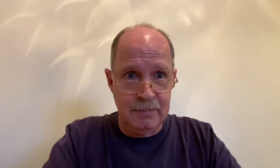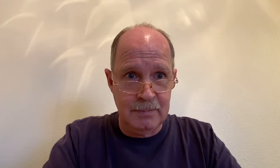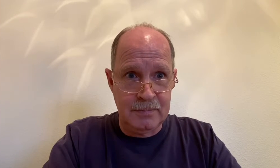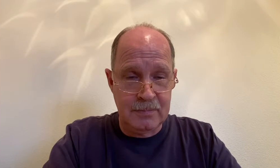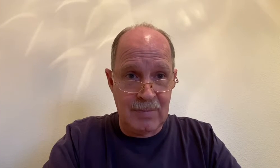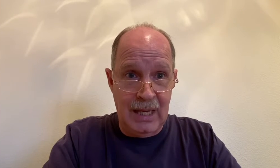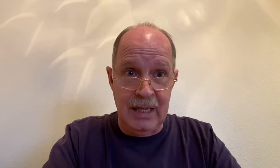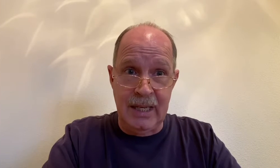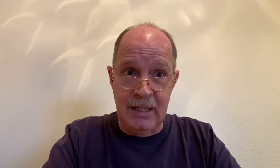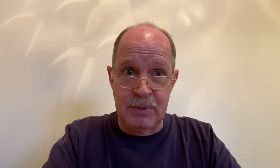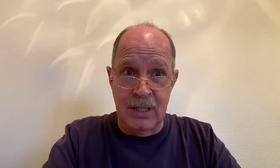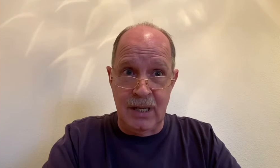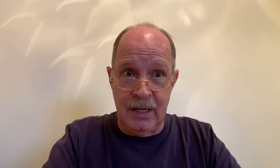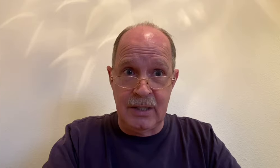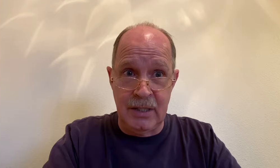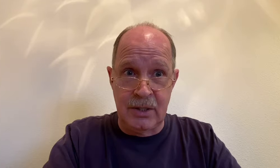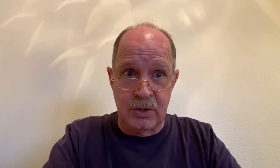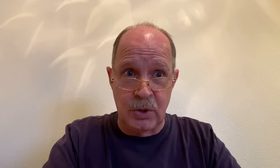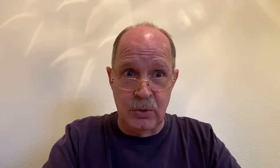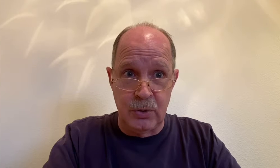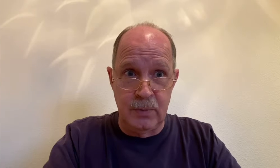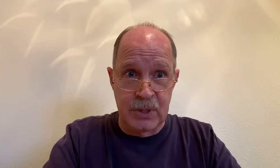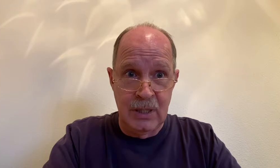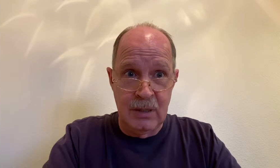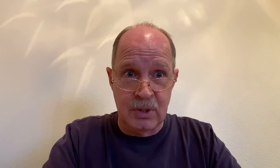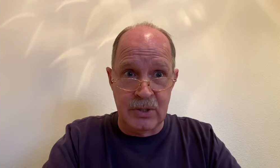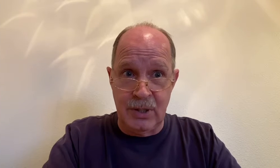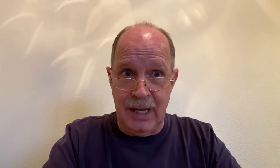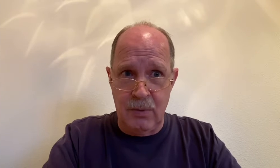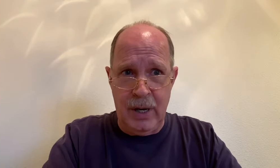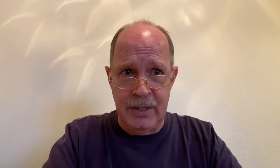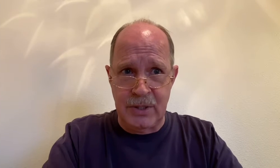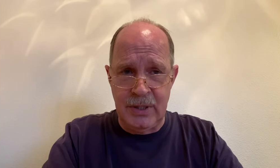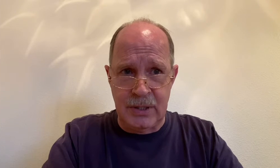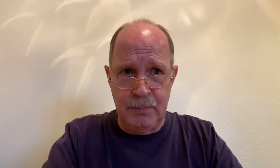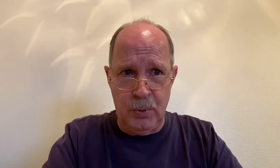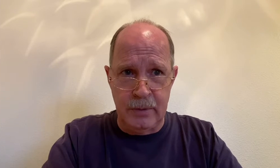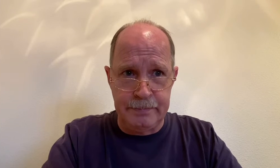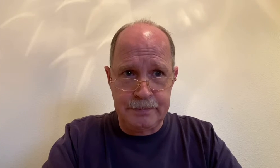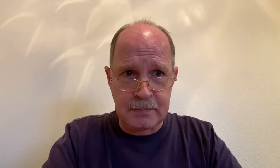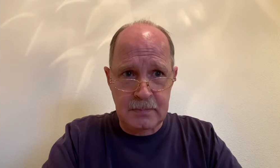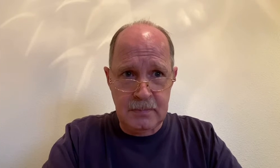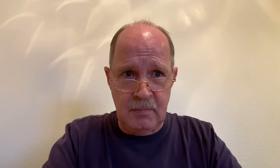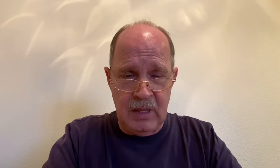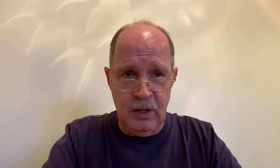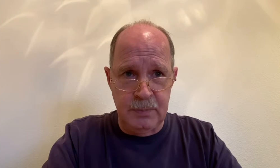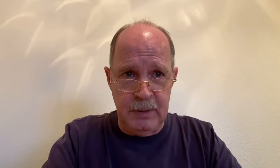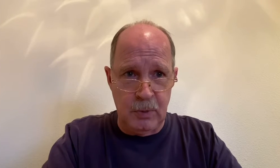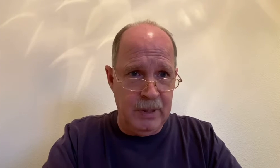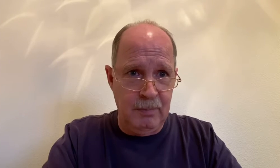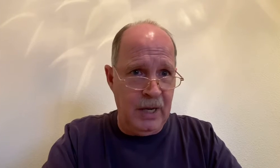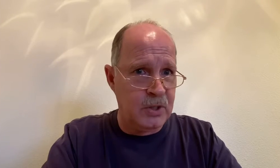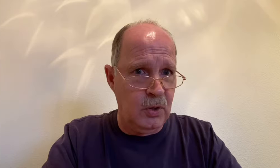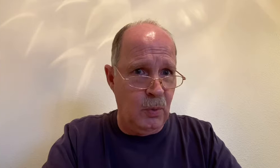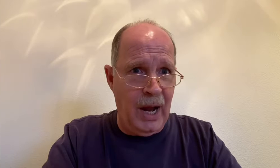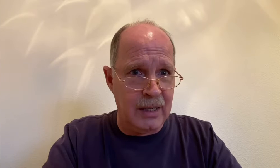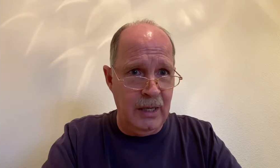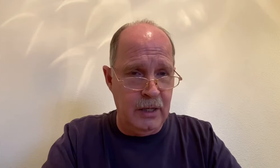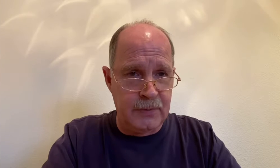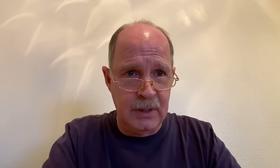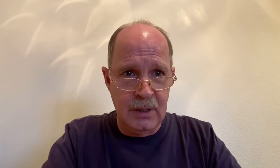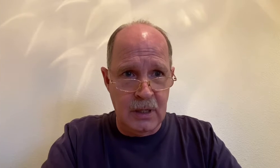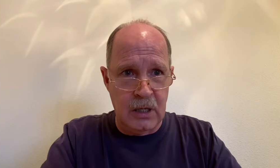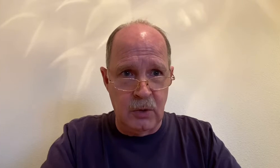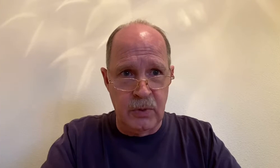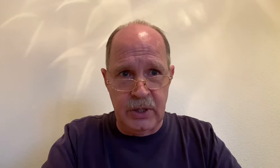timing. And that upset a lot of gun control groups because they're like, why isn't this important? There's people being massacred right and